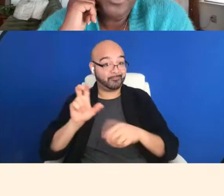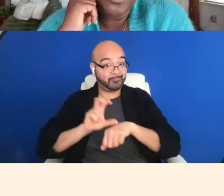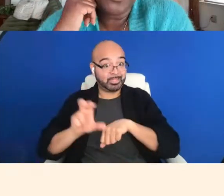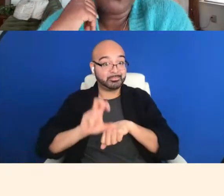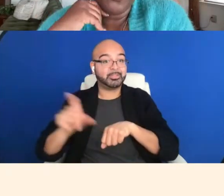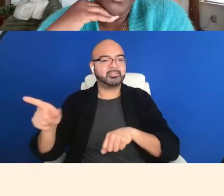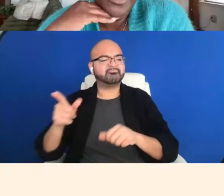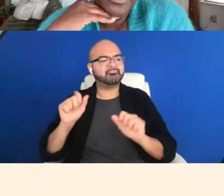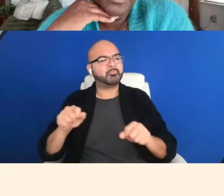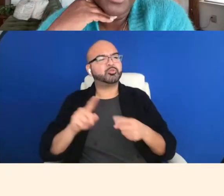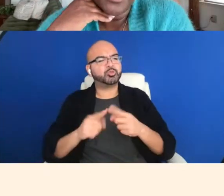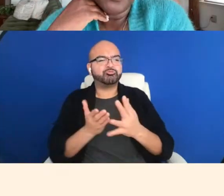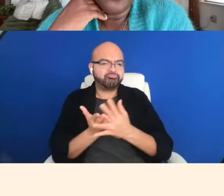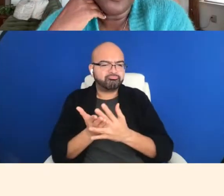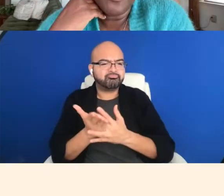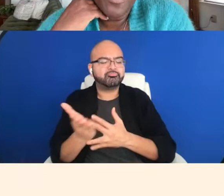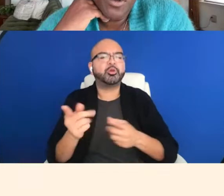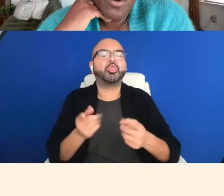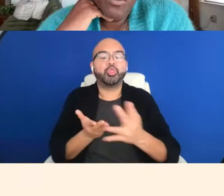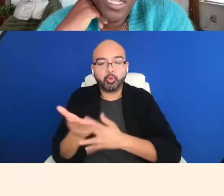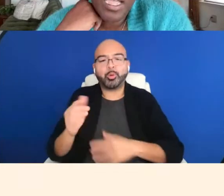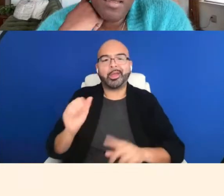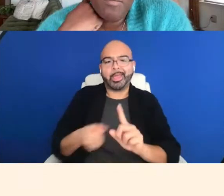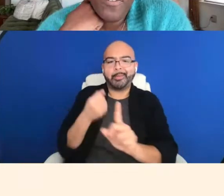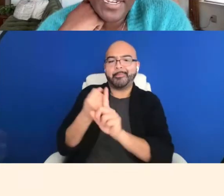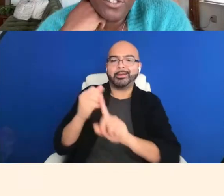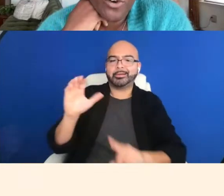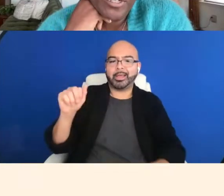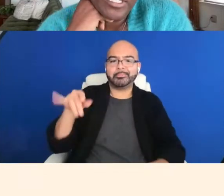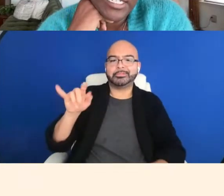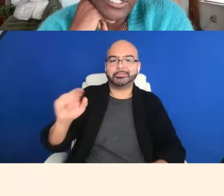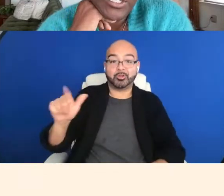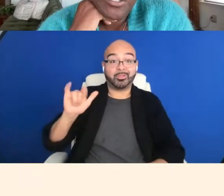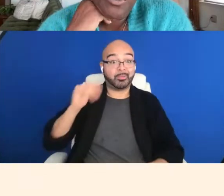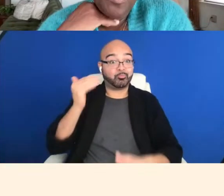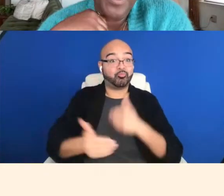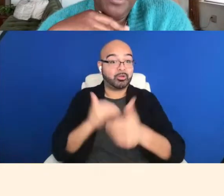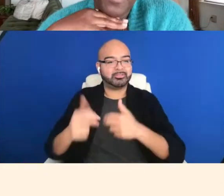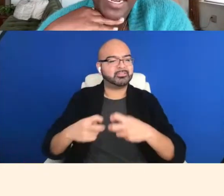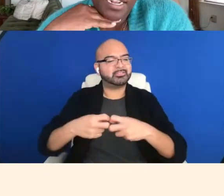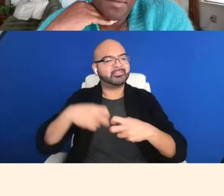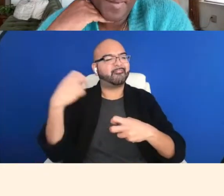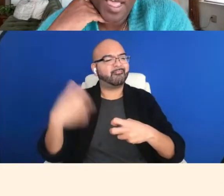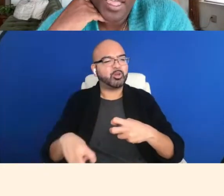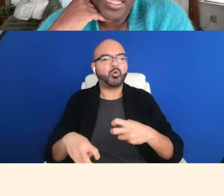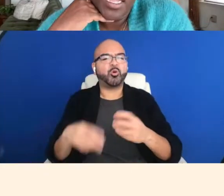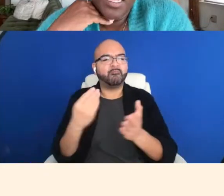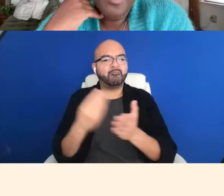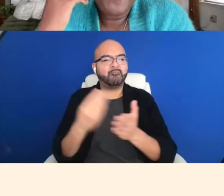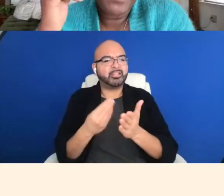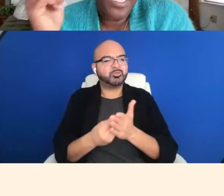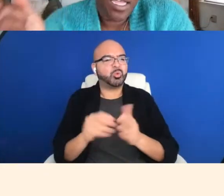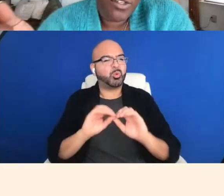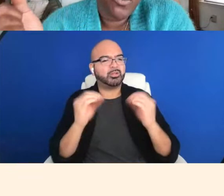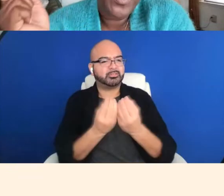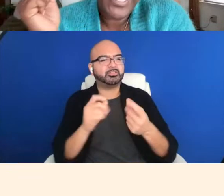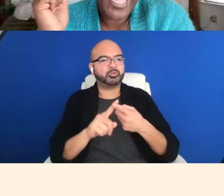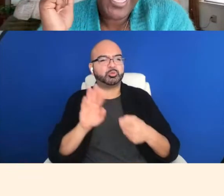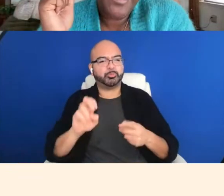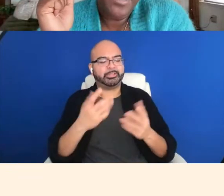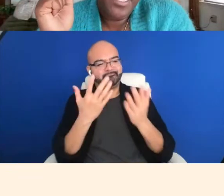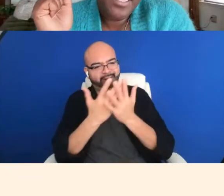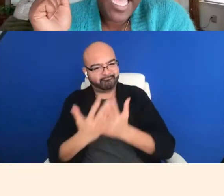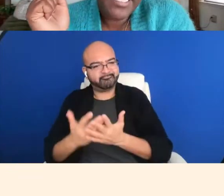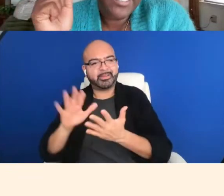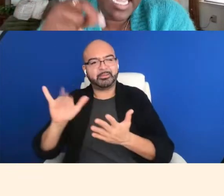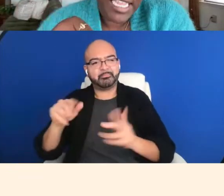Capital, which is a notoriously difficult finance organization to be vetted by, because we